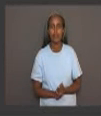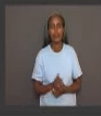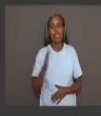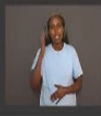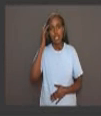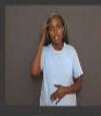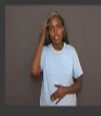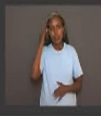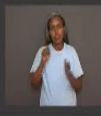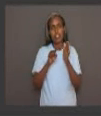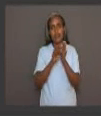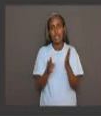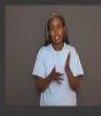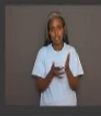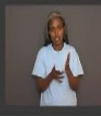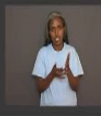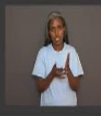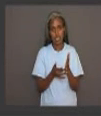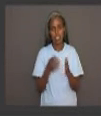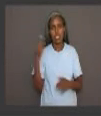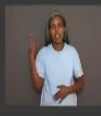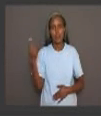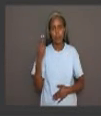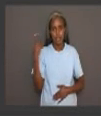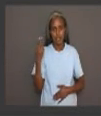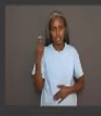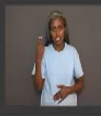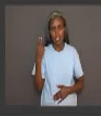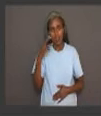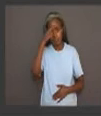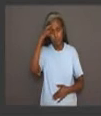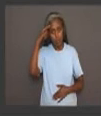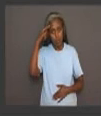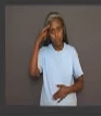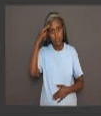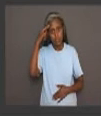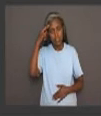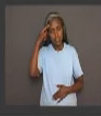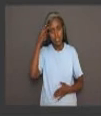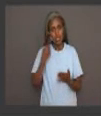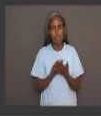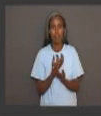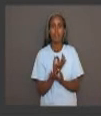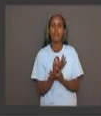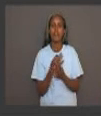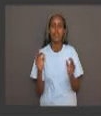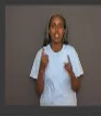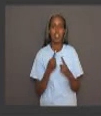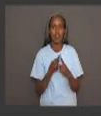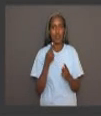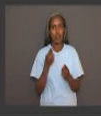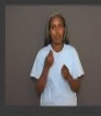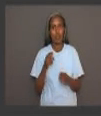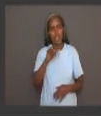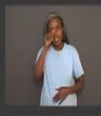Random sampling techniques are beneficial because they are free from